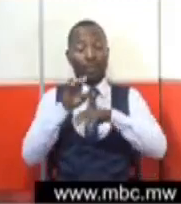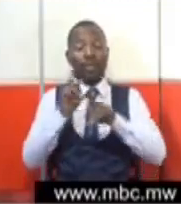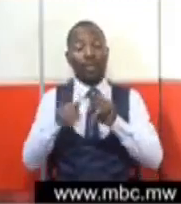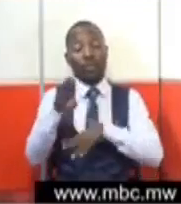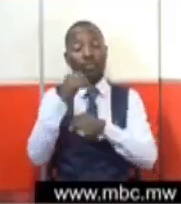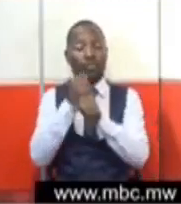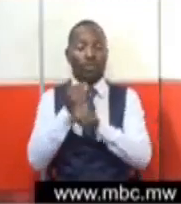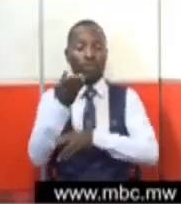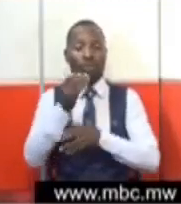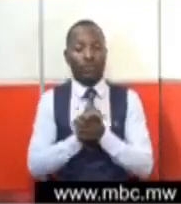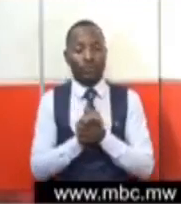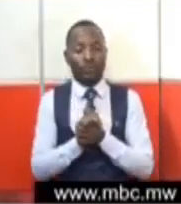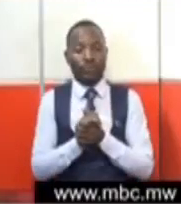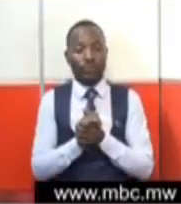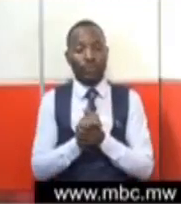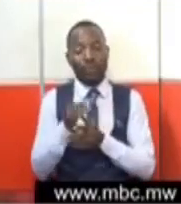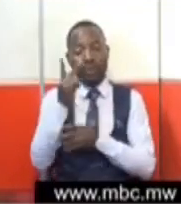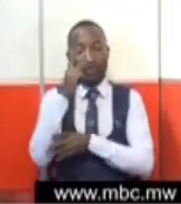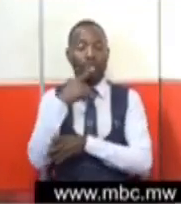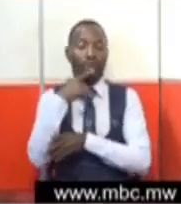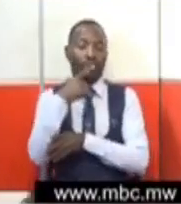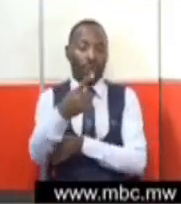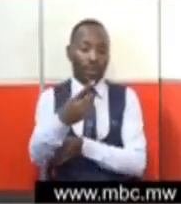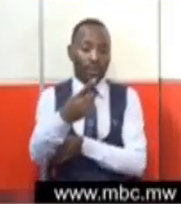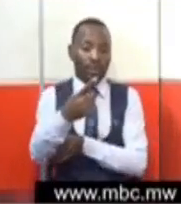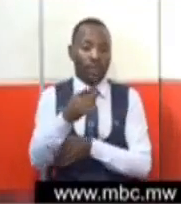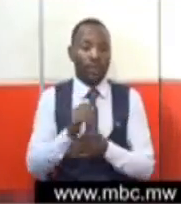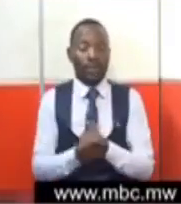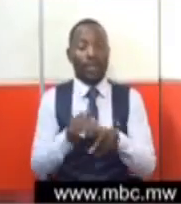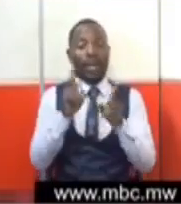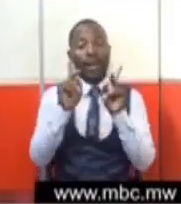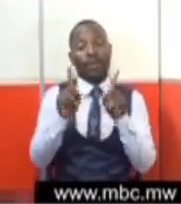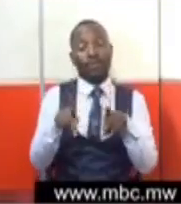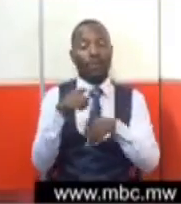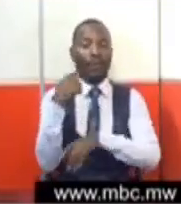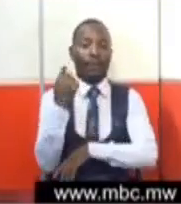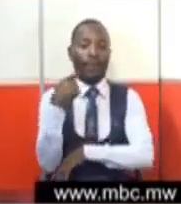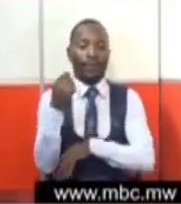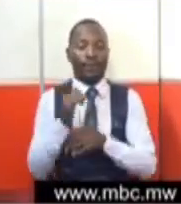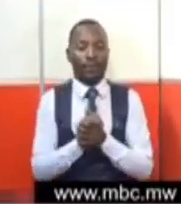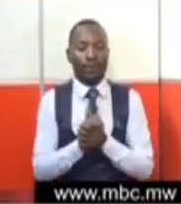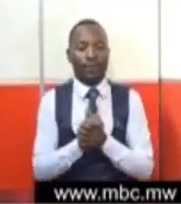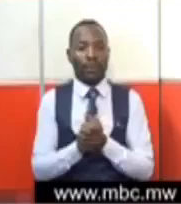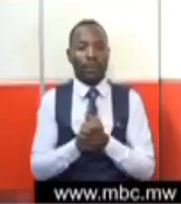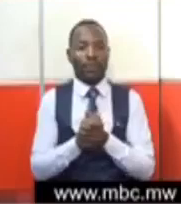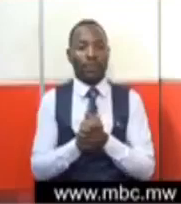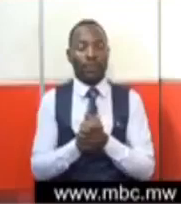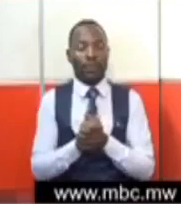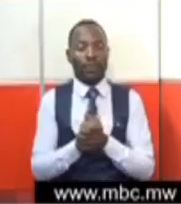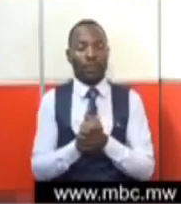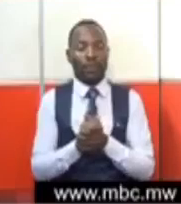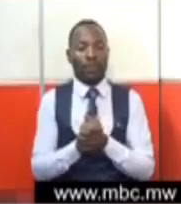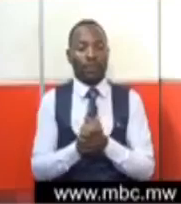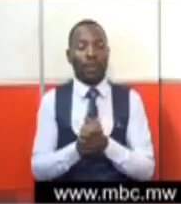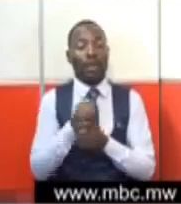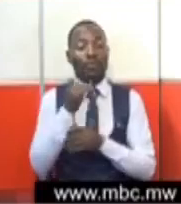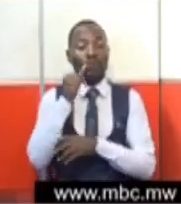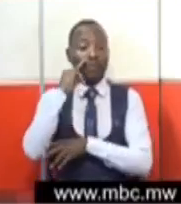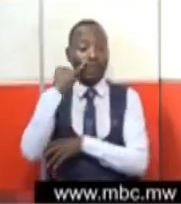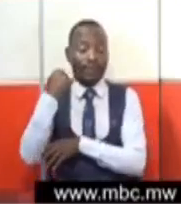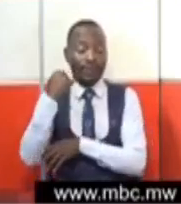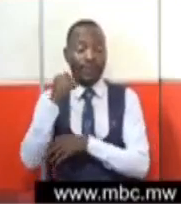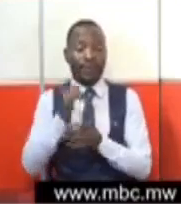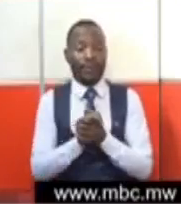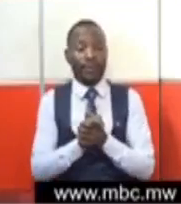staff in ensuring that Malawians in Irurwe, in Insanje,